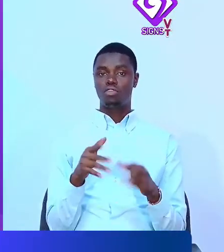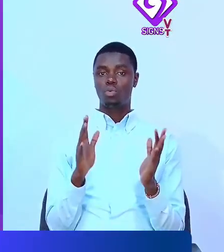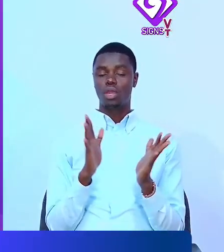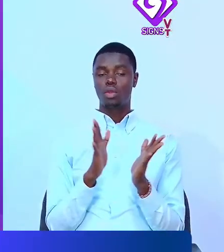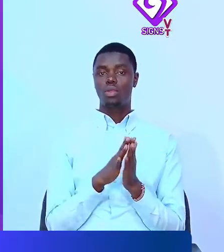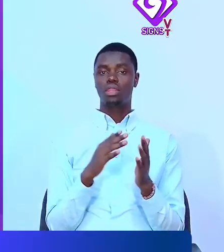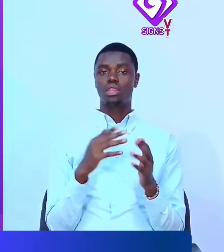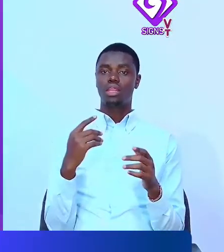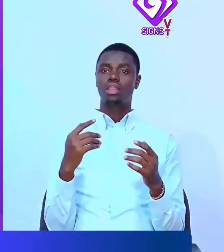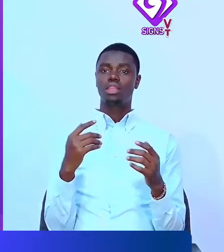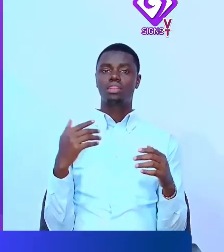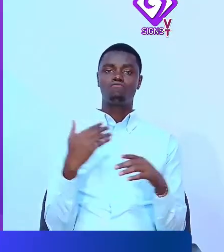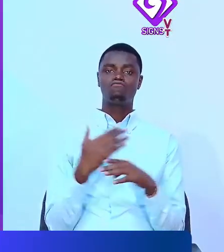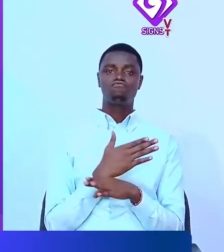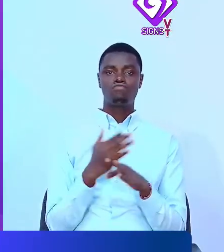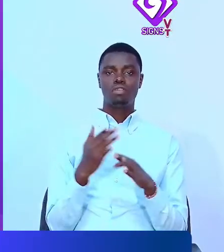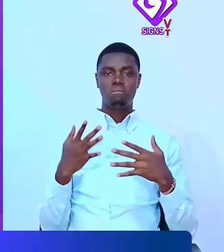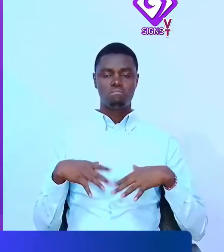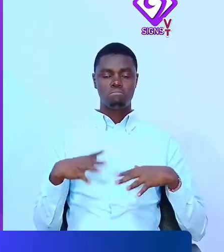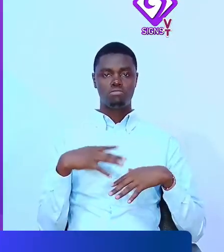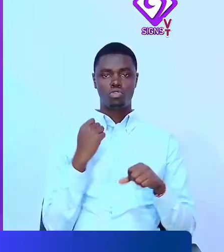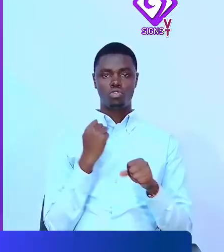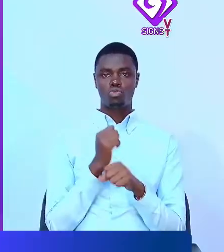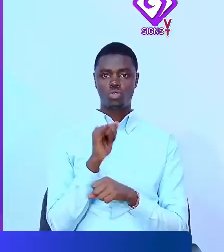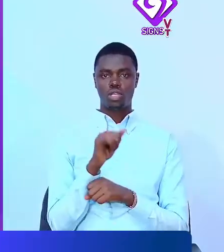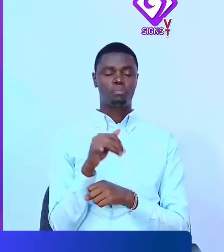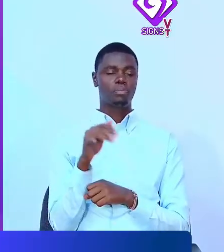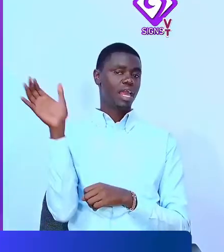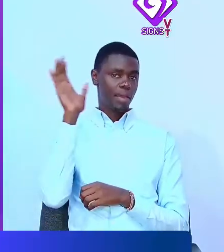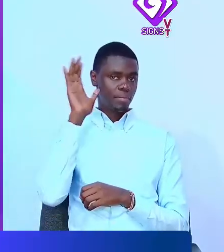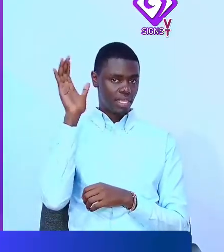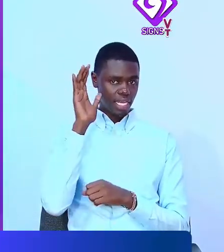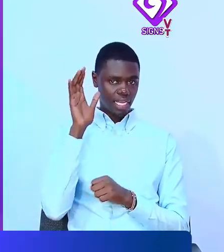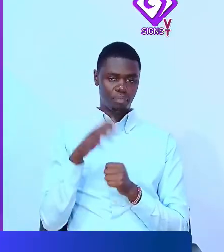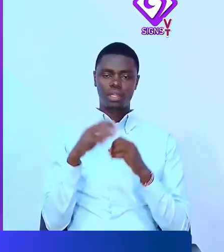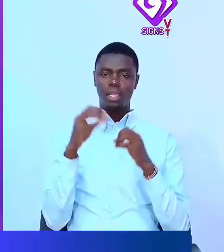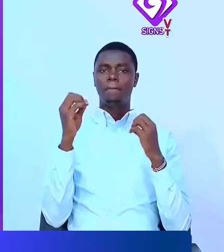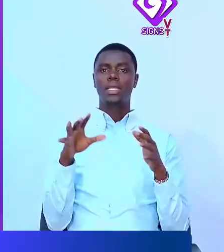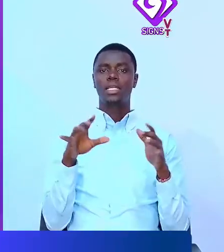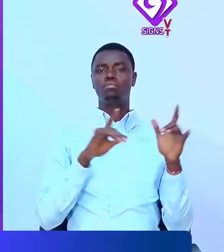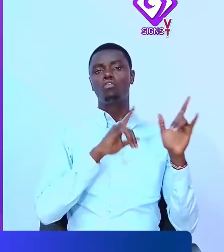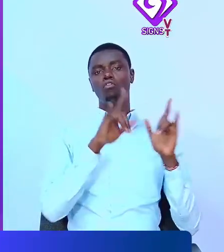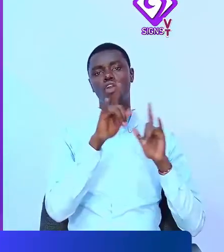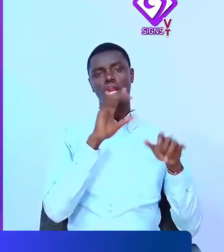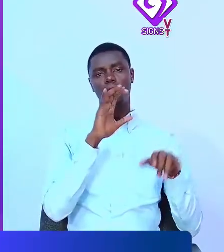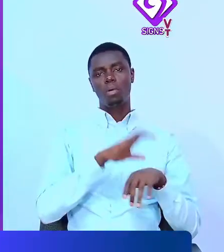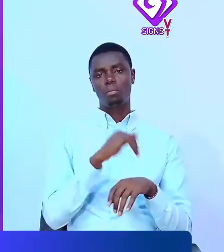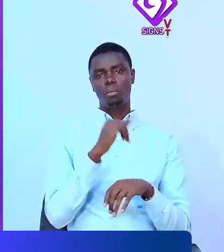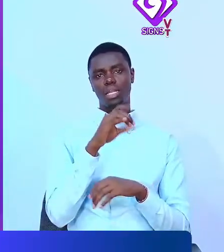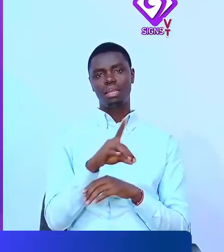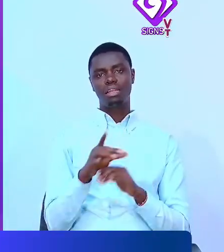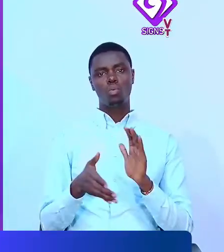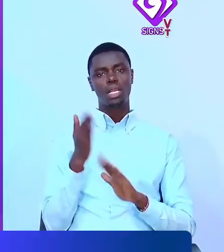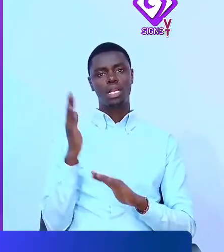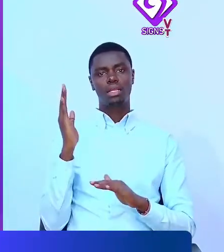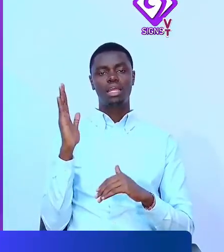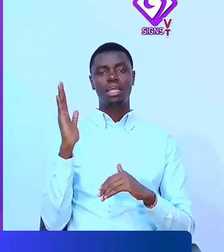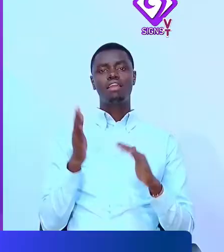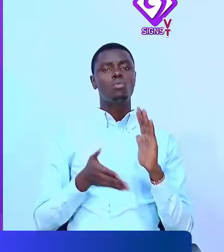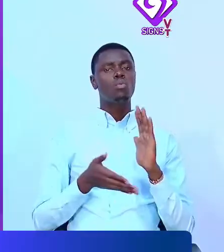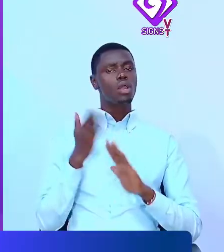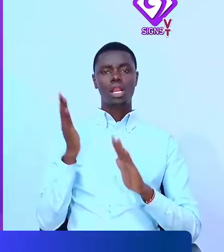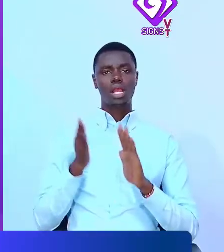cronies to do it. I'm hearing these things whereby so many foreigners are getting ID quickly,